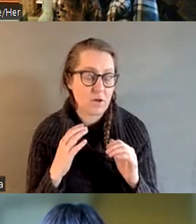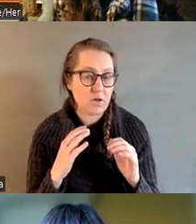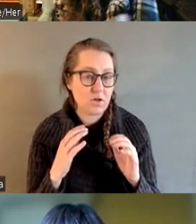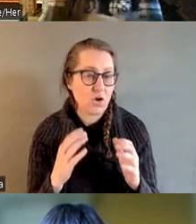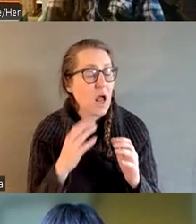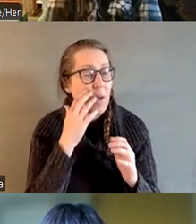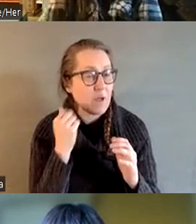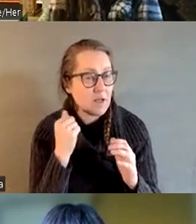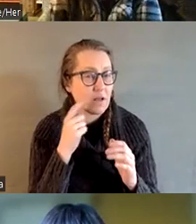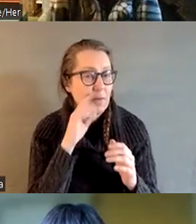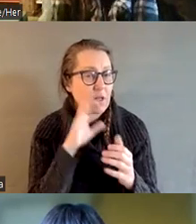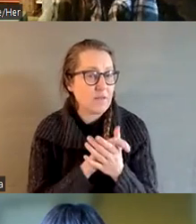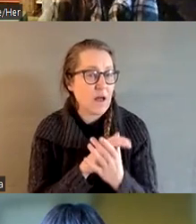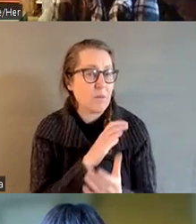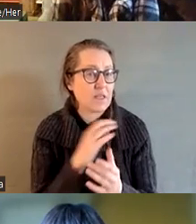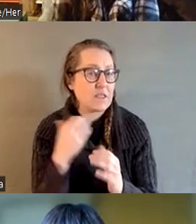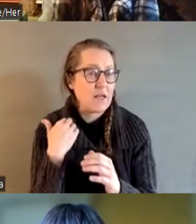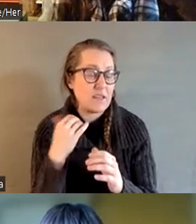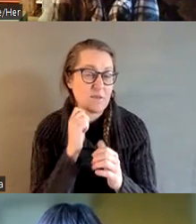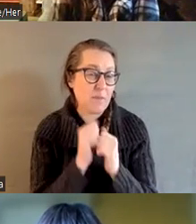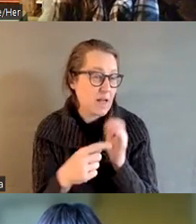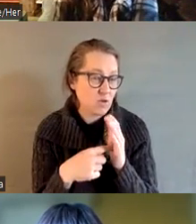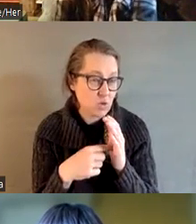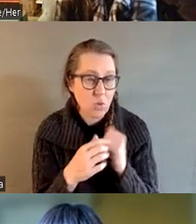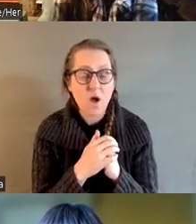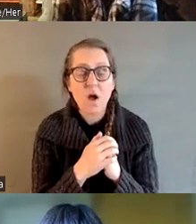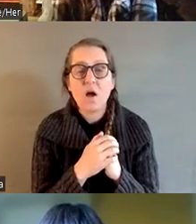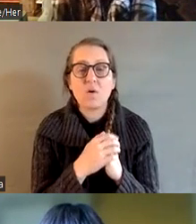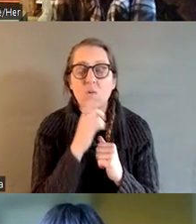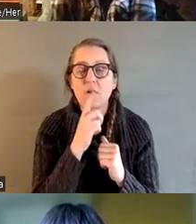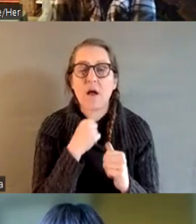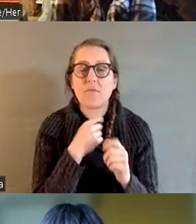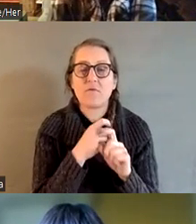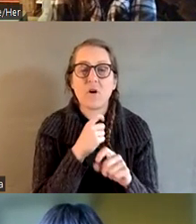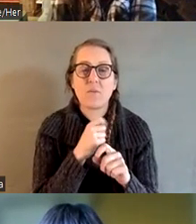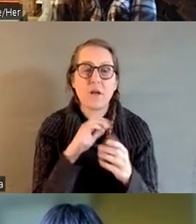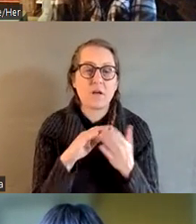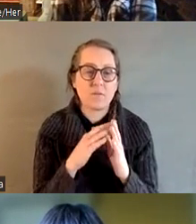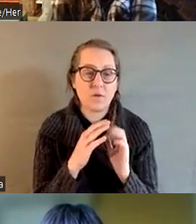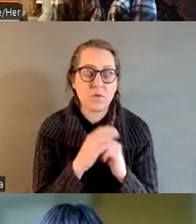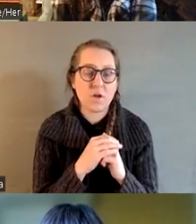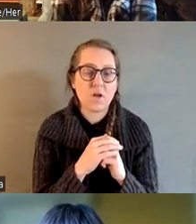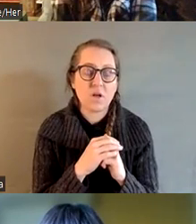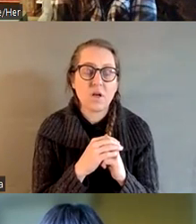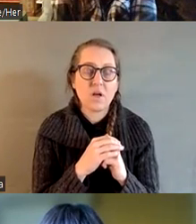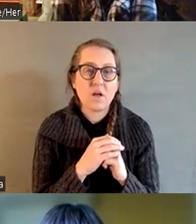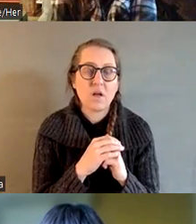because I believe that police accountability is overdue. I come from a community